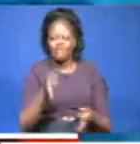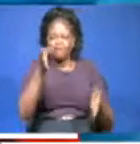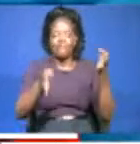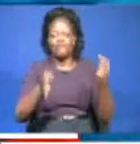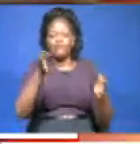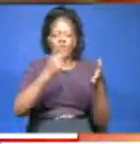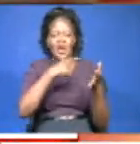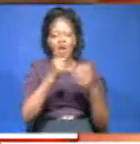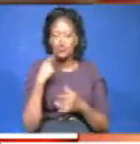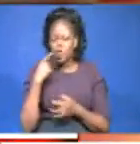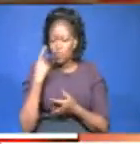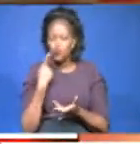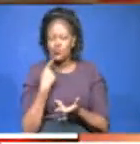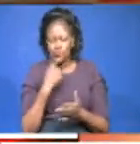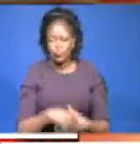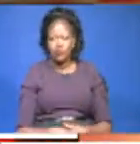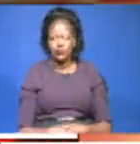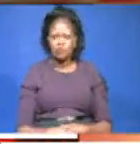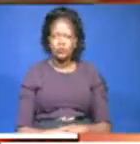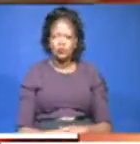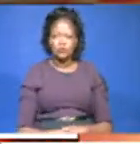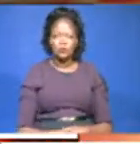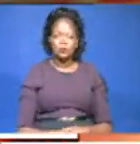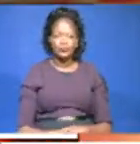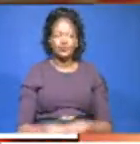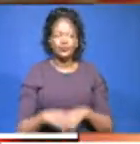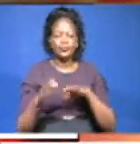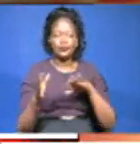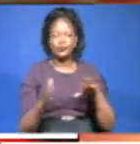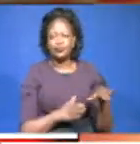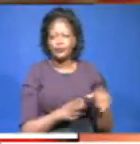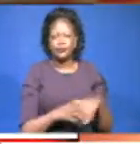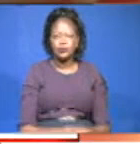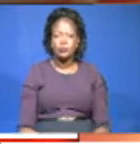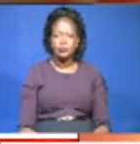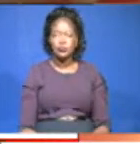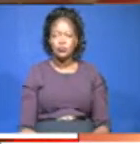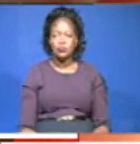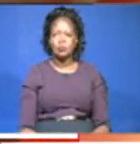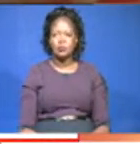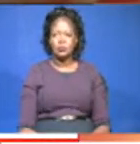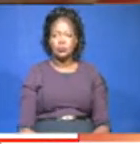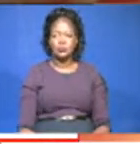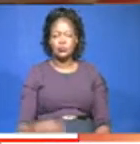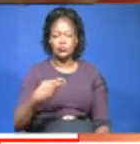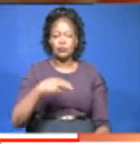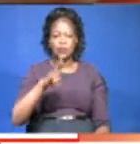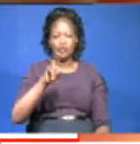wapi. And now in other news, we cross over to Huduma Center